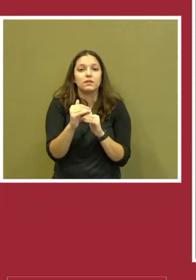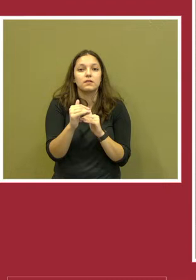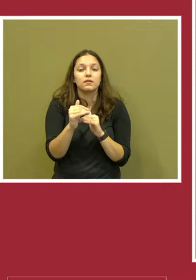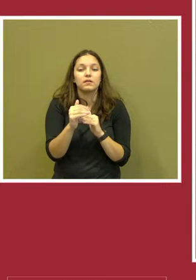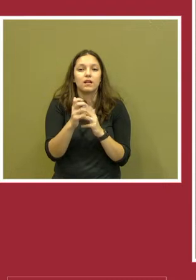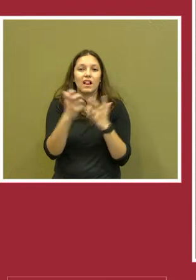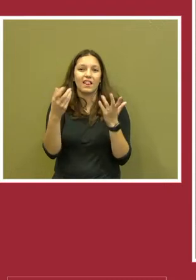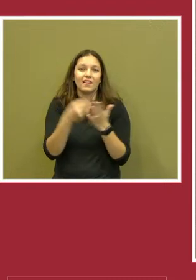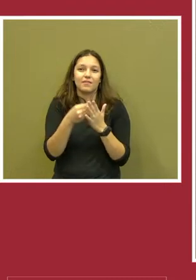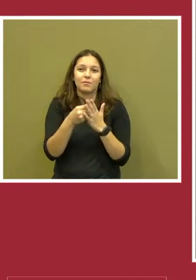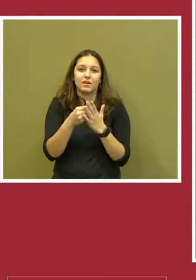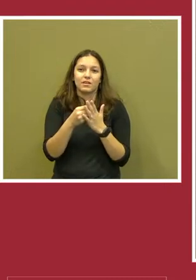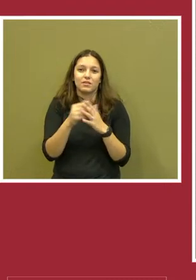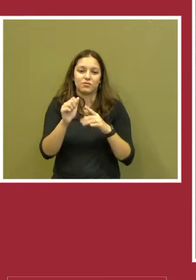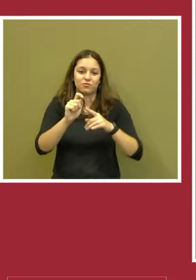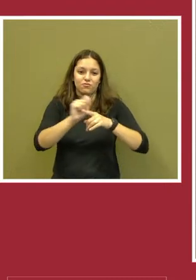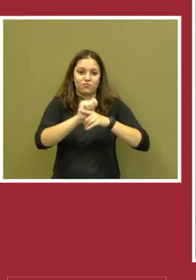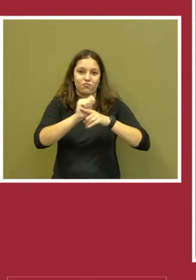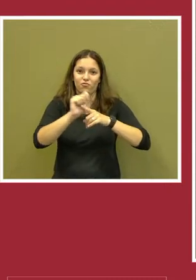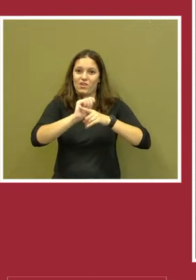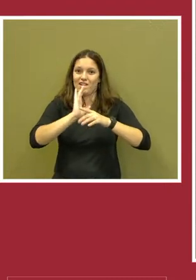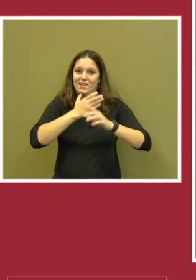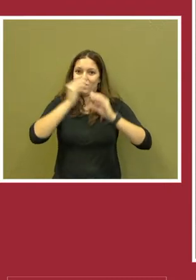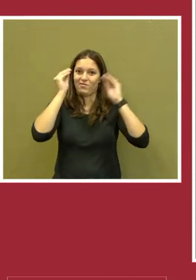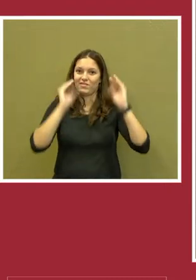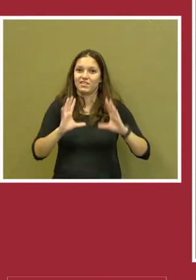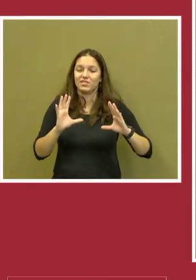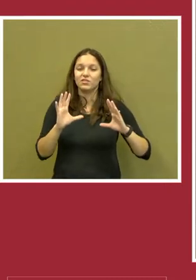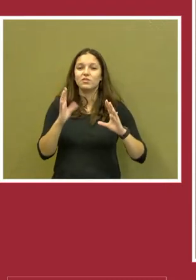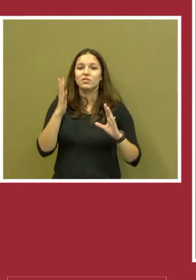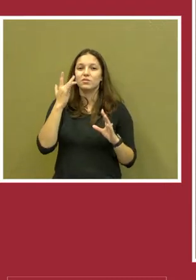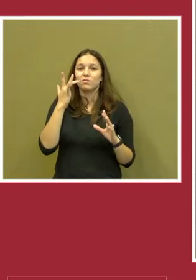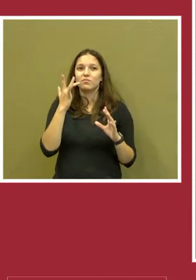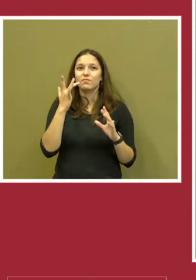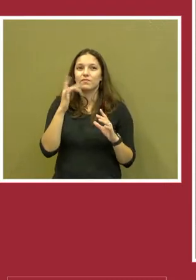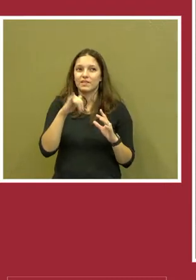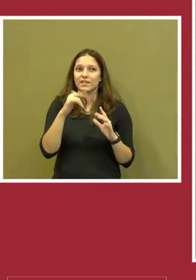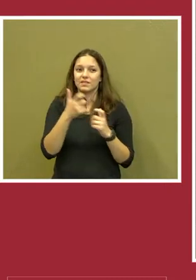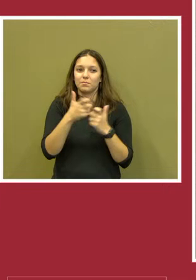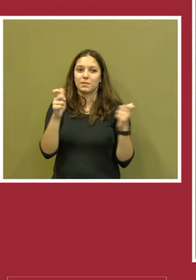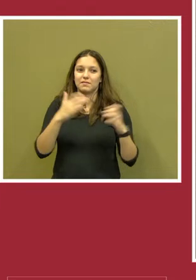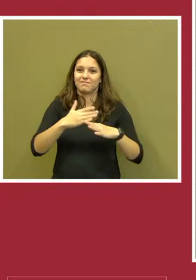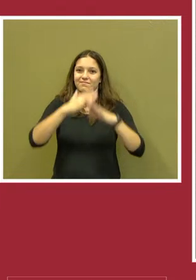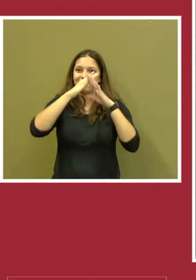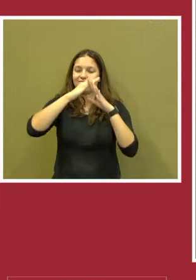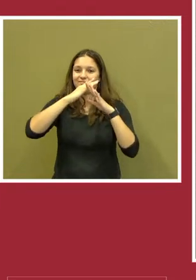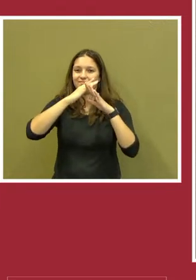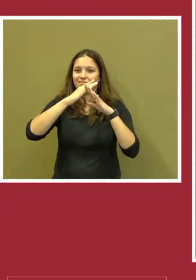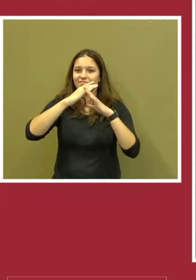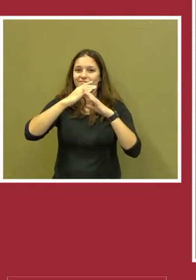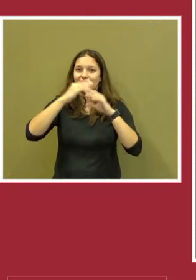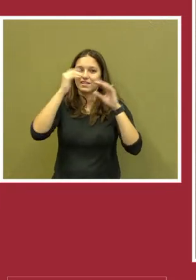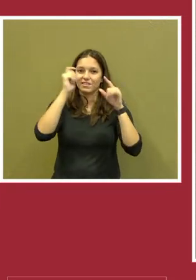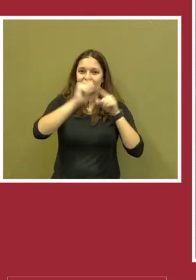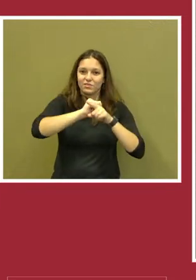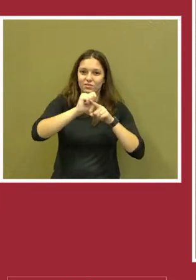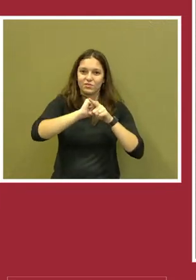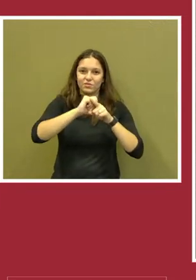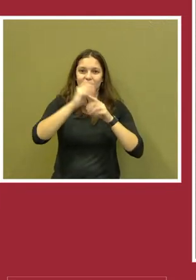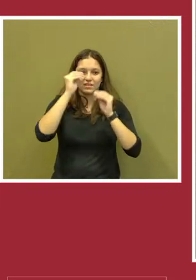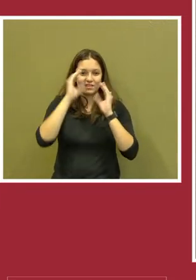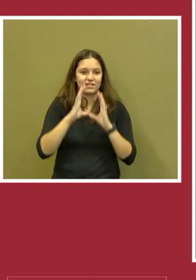it's a lot of money to get our teachers trained, and so that's probably the biggest constraint is trying to get all of our teachers that we